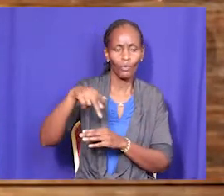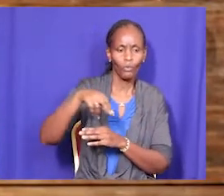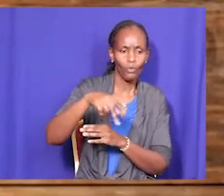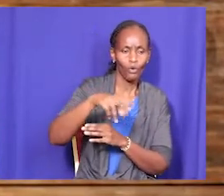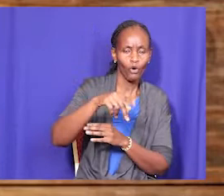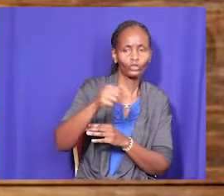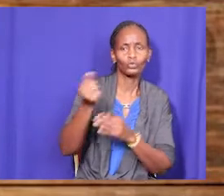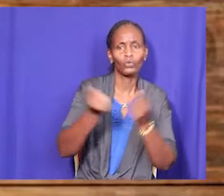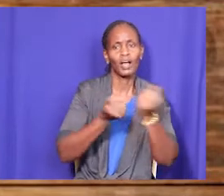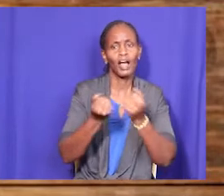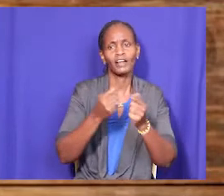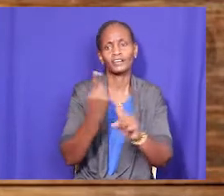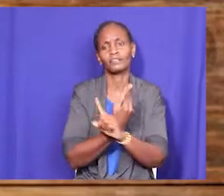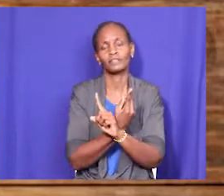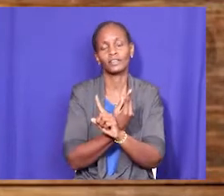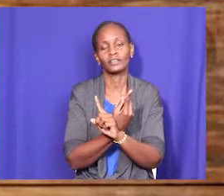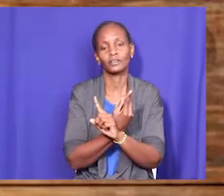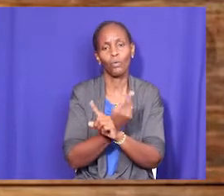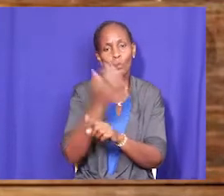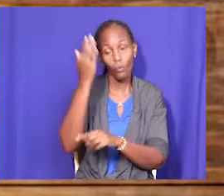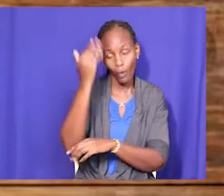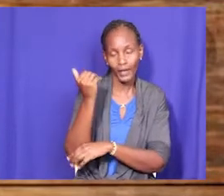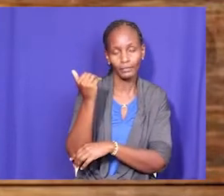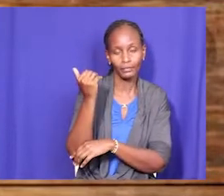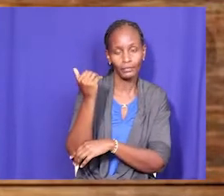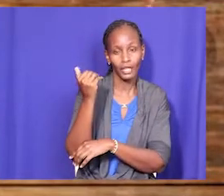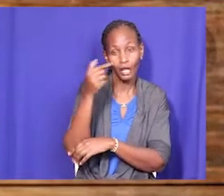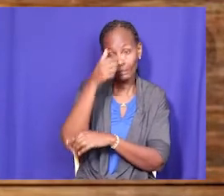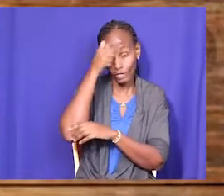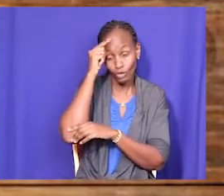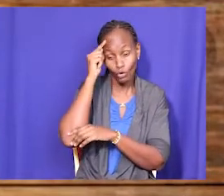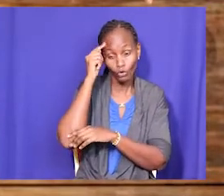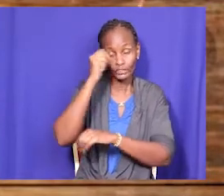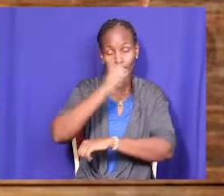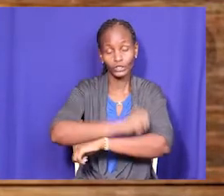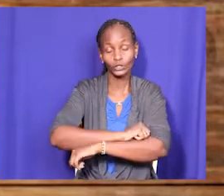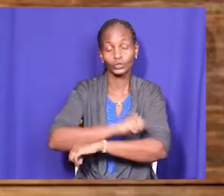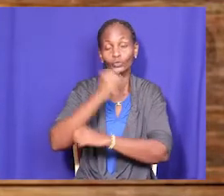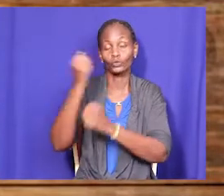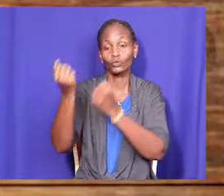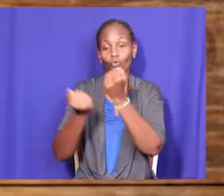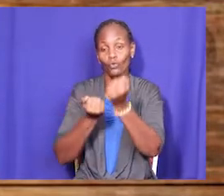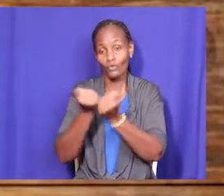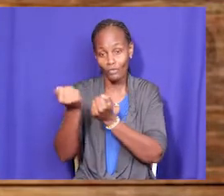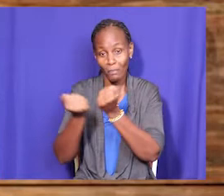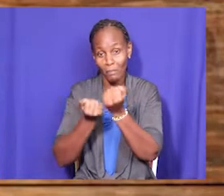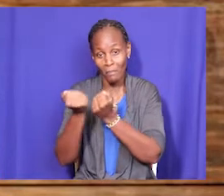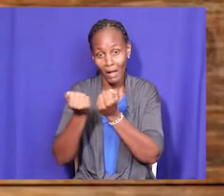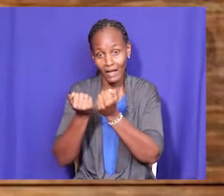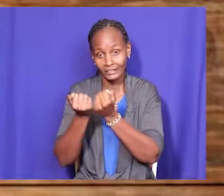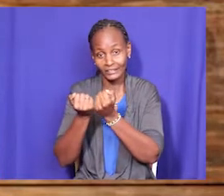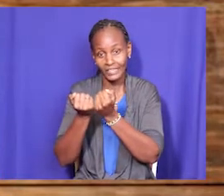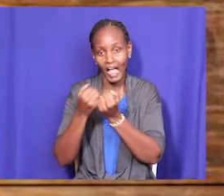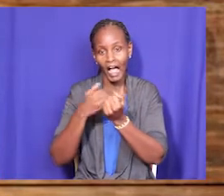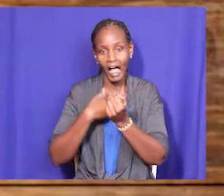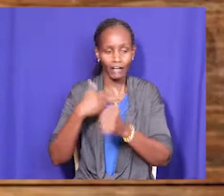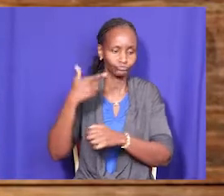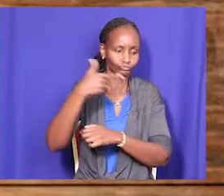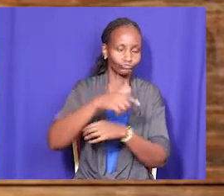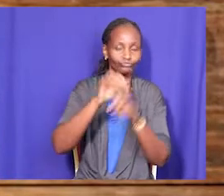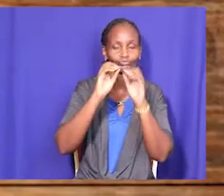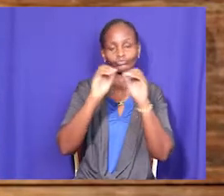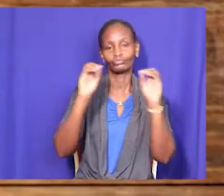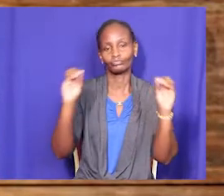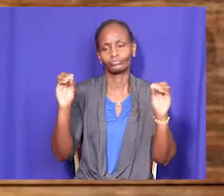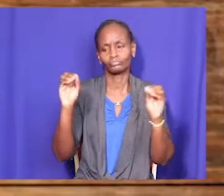van. You know why? Why? Because the school bus ran out of fuel. Oh, imagine. No. That's